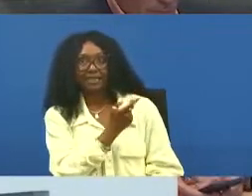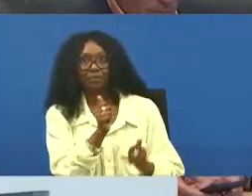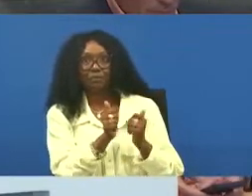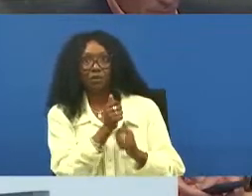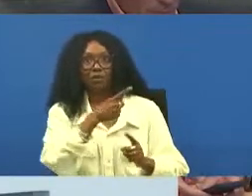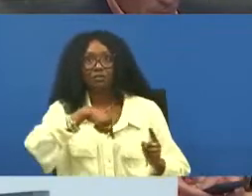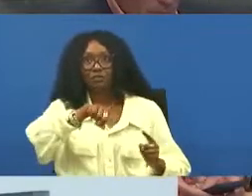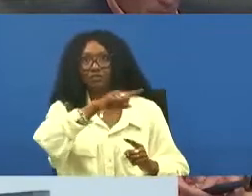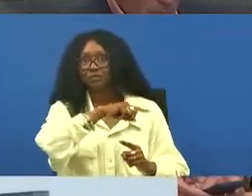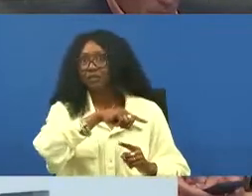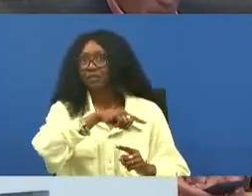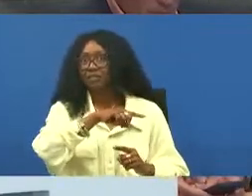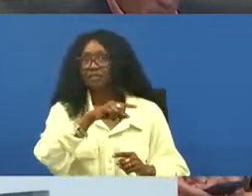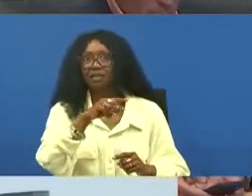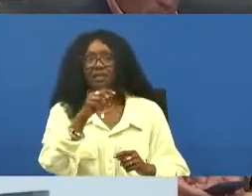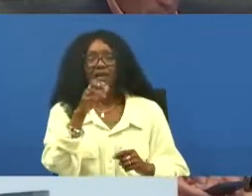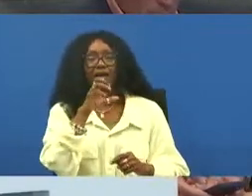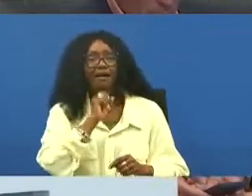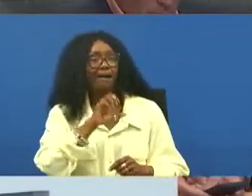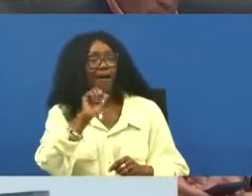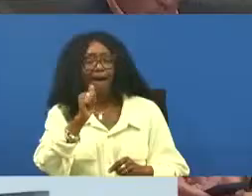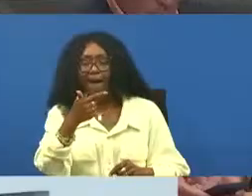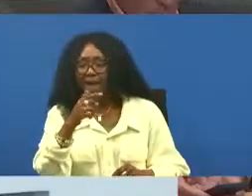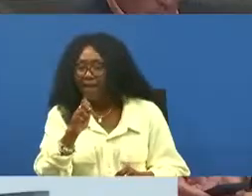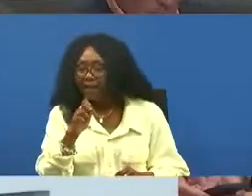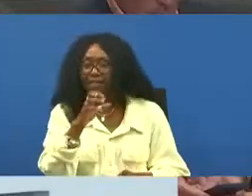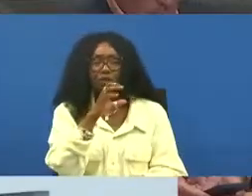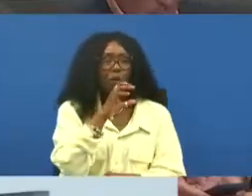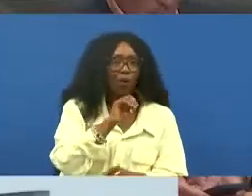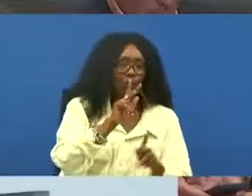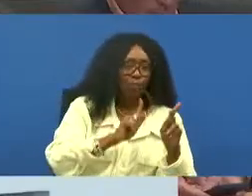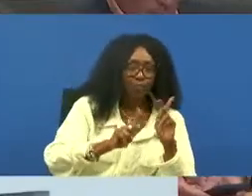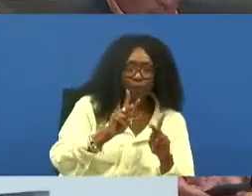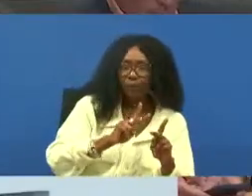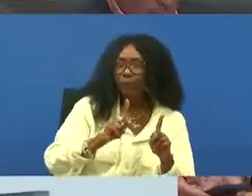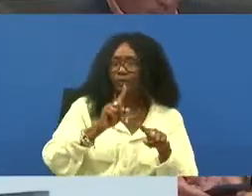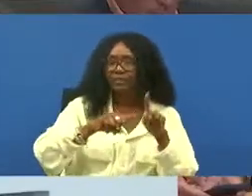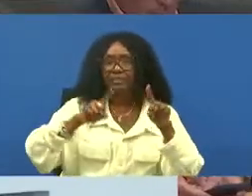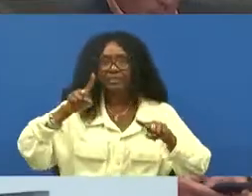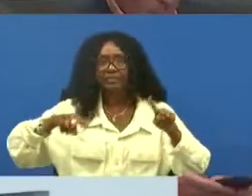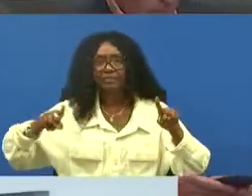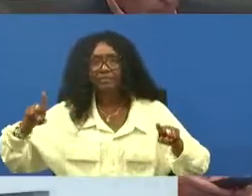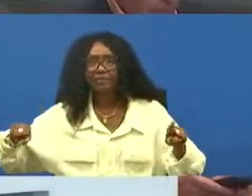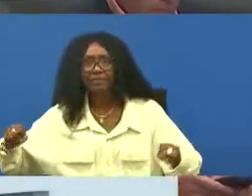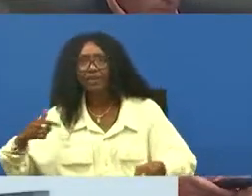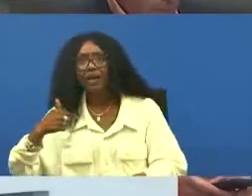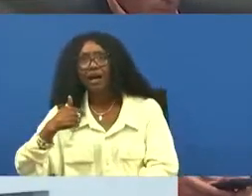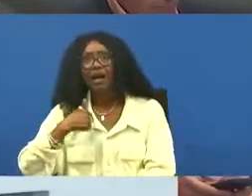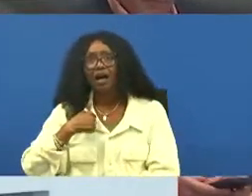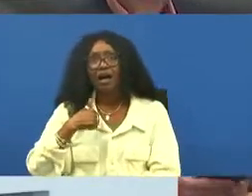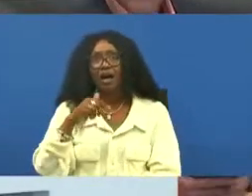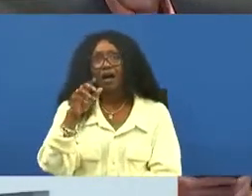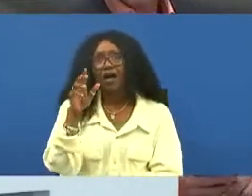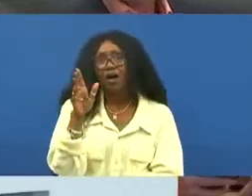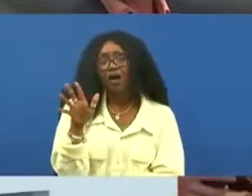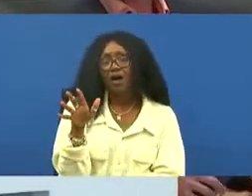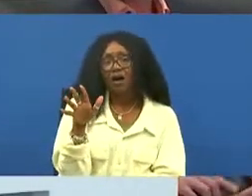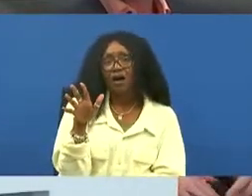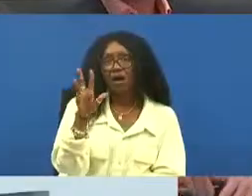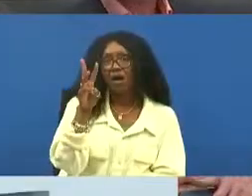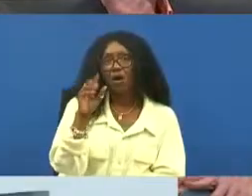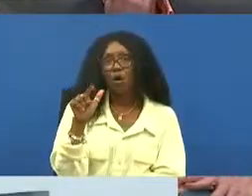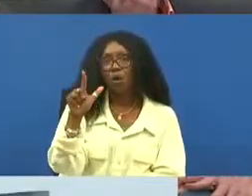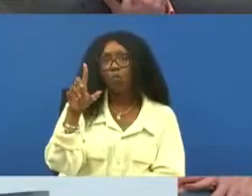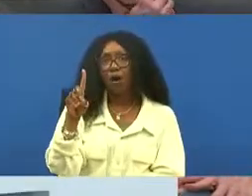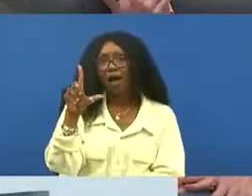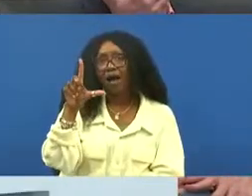very mixed neighborhood, all ages, young families, older people, all kinds of folks. I may be a wildlife educator and a wildlife person by nature,